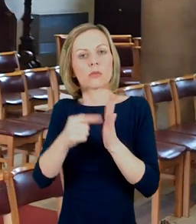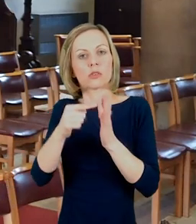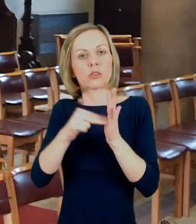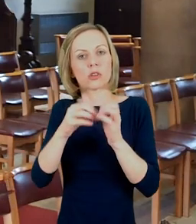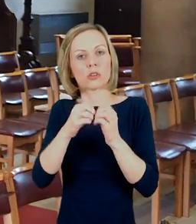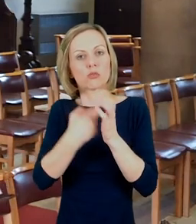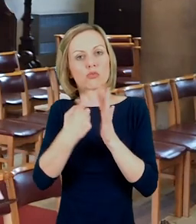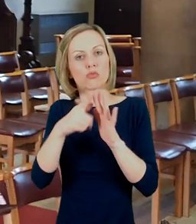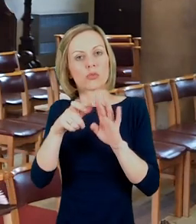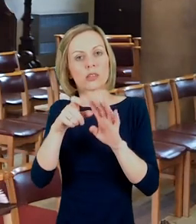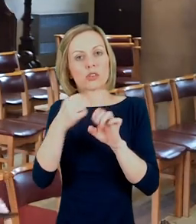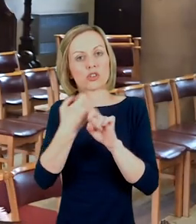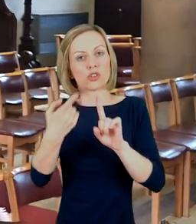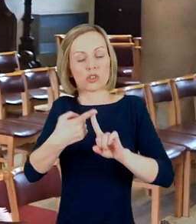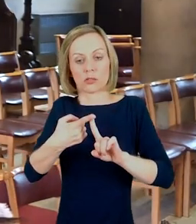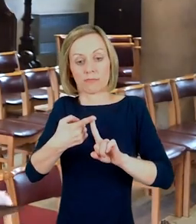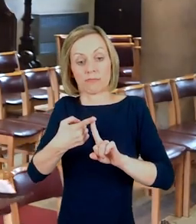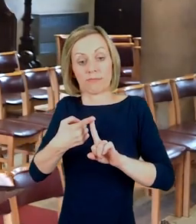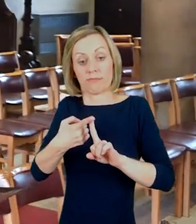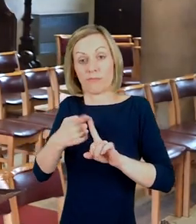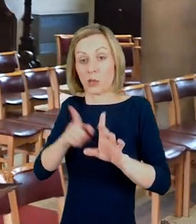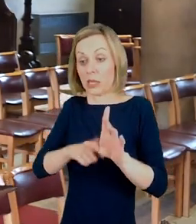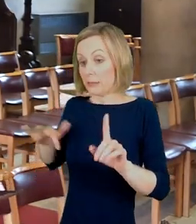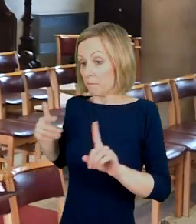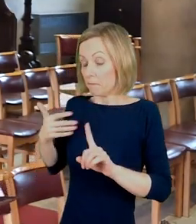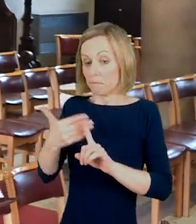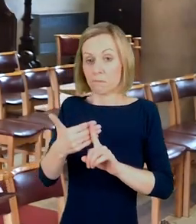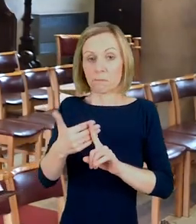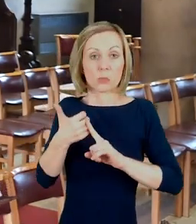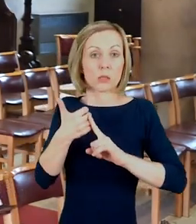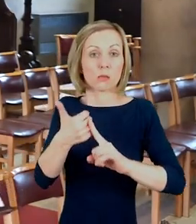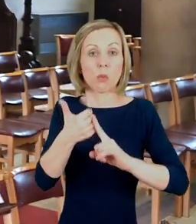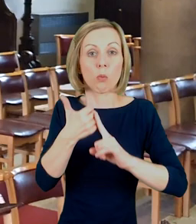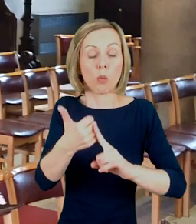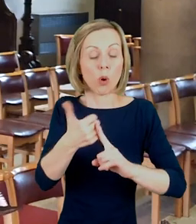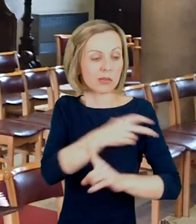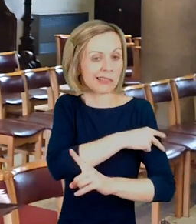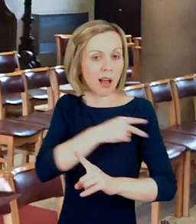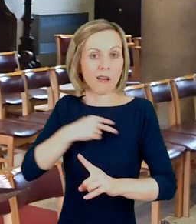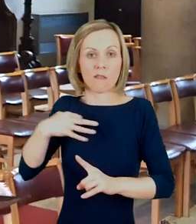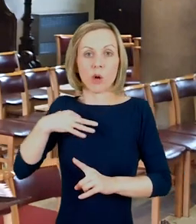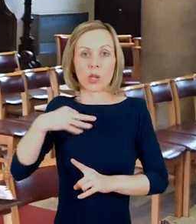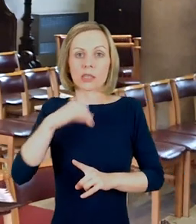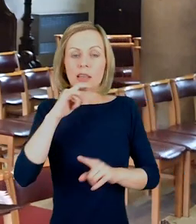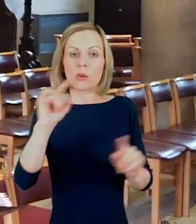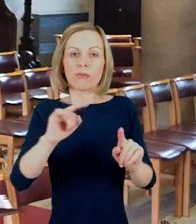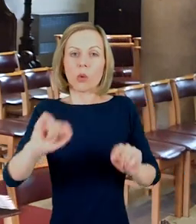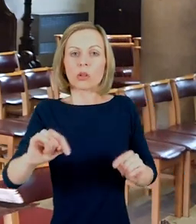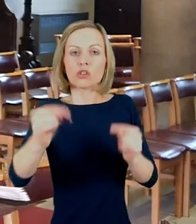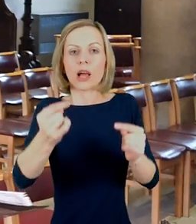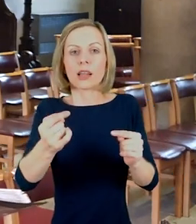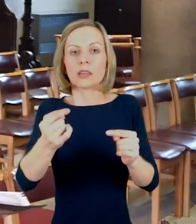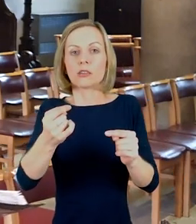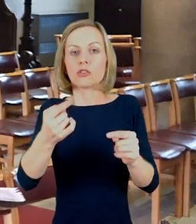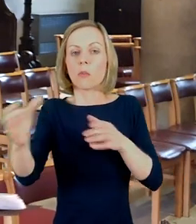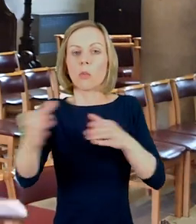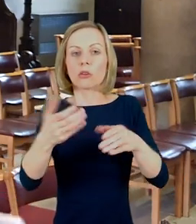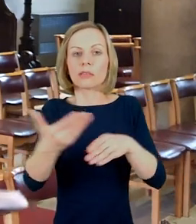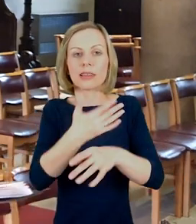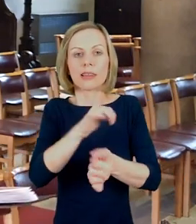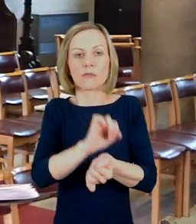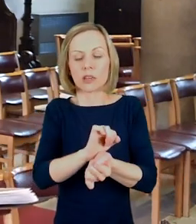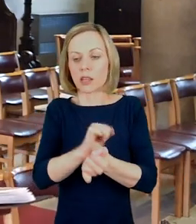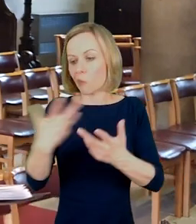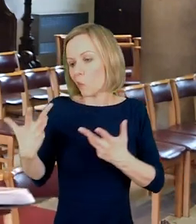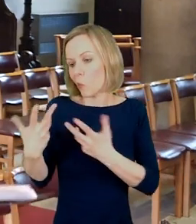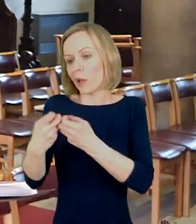Diocese, he has supported his staff and volunteers to take action against modern slavery, and he has also